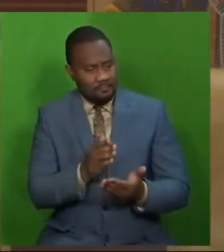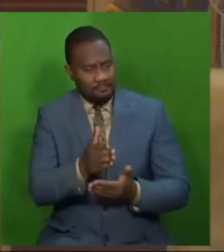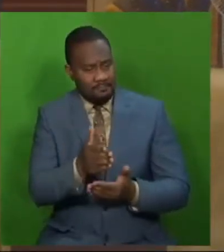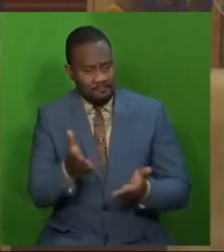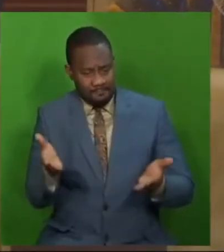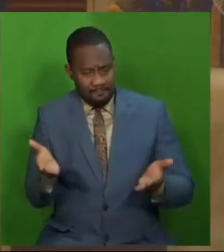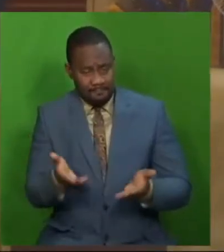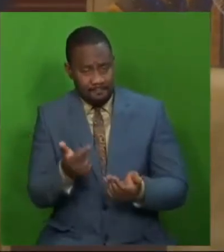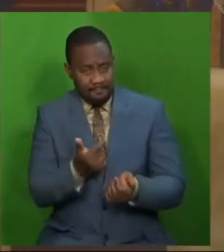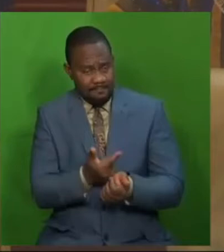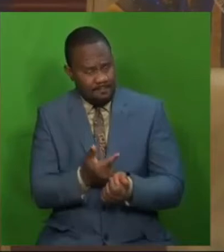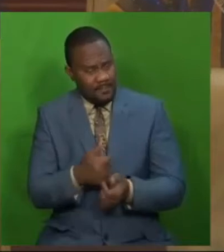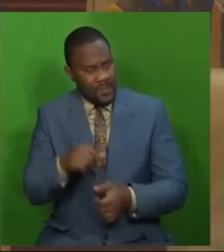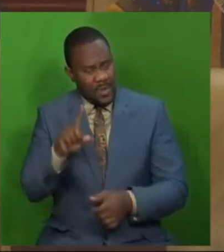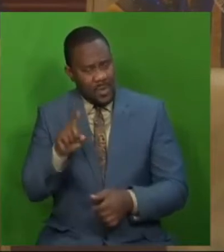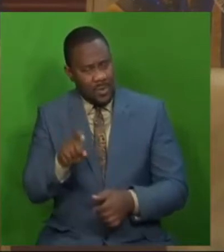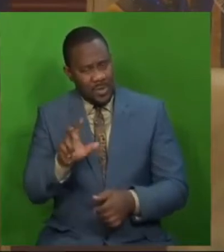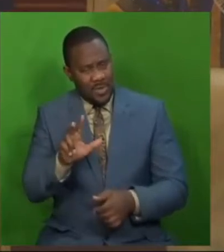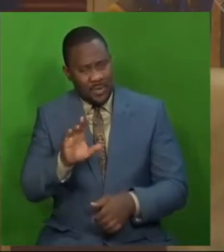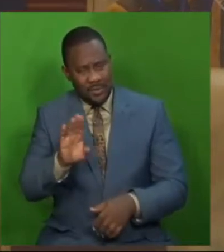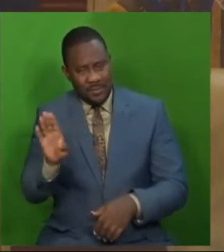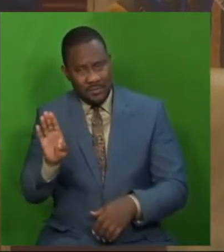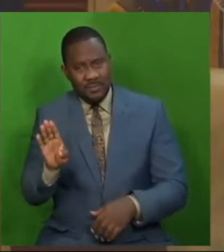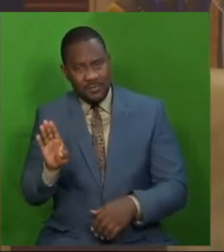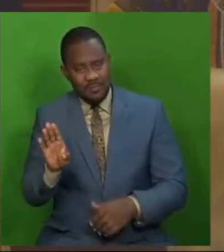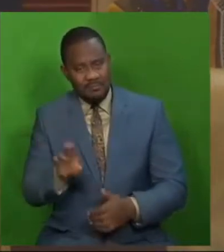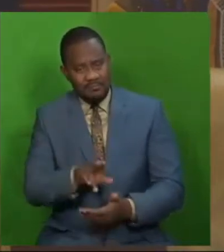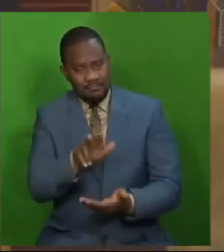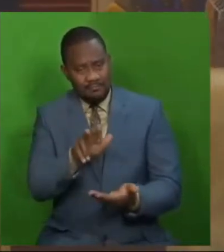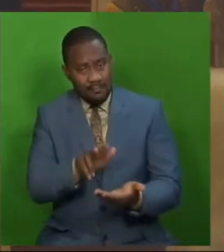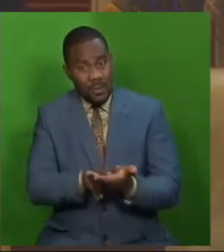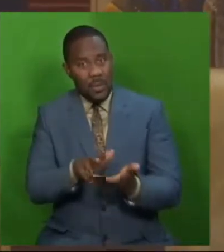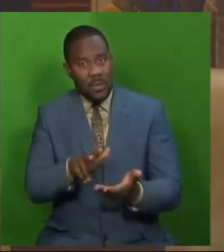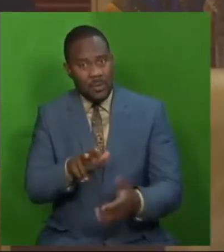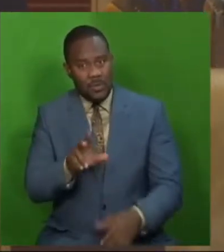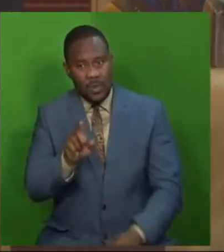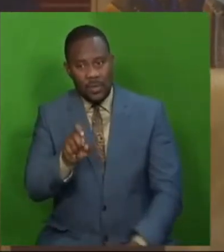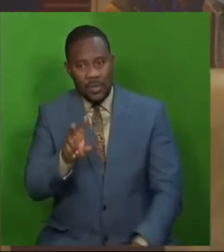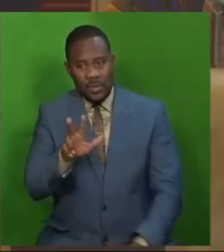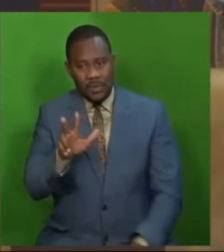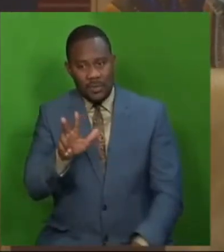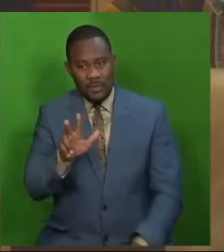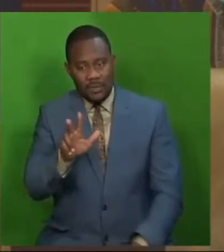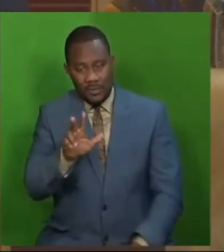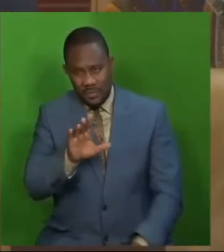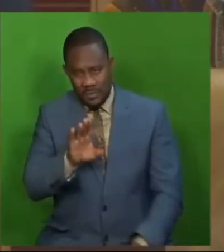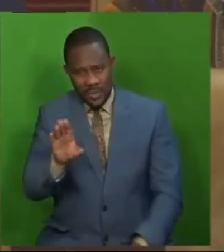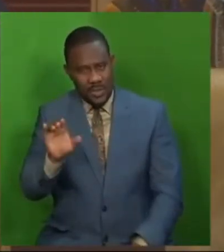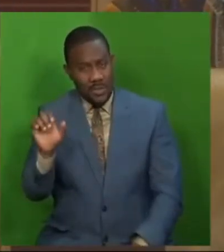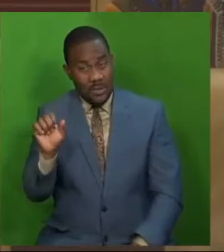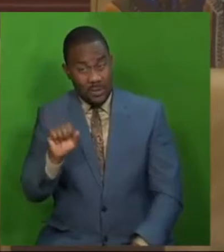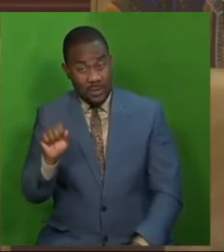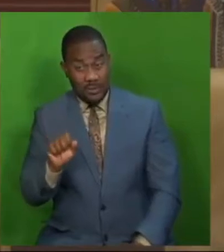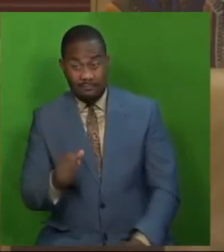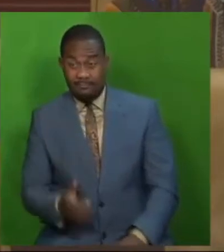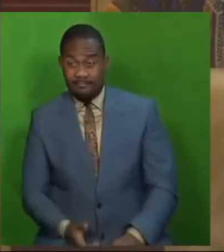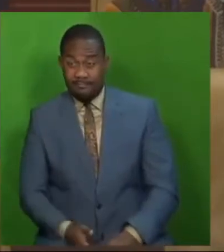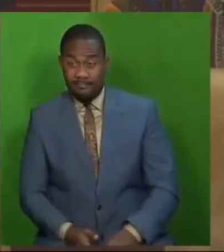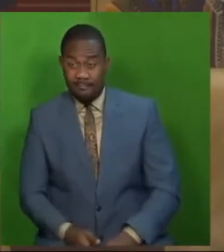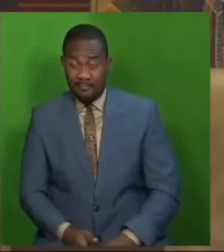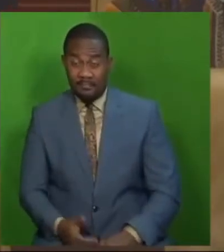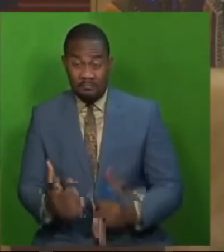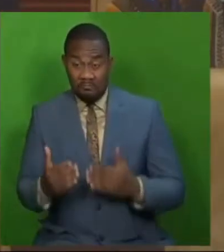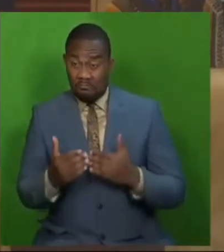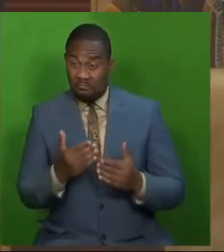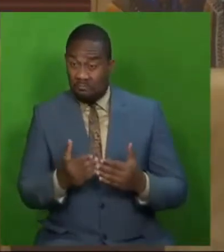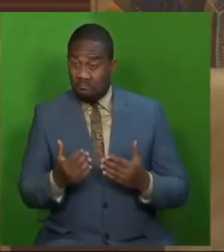$1.3 billion was approved dollars for Cocoa Board. Perhaps even as we speak today,